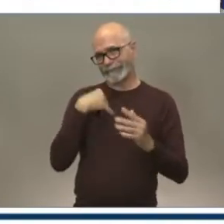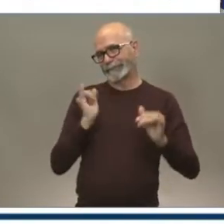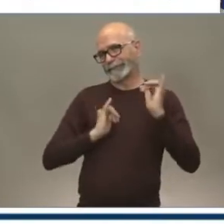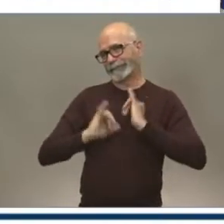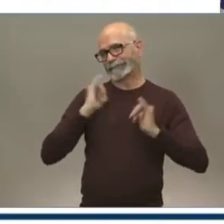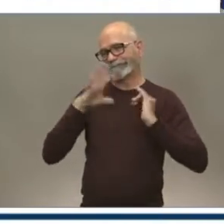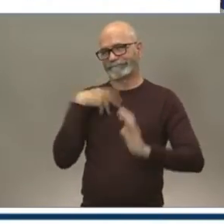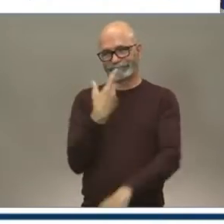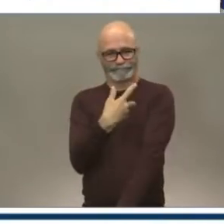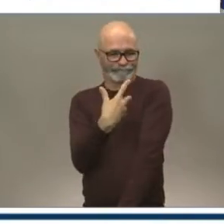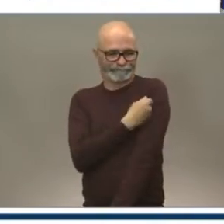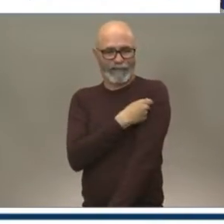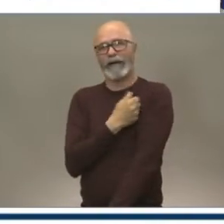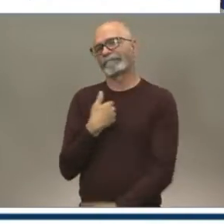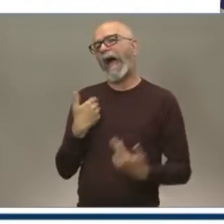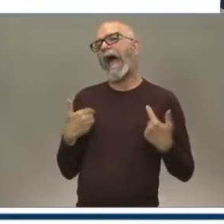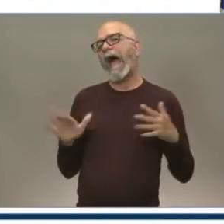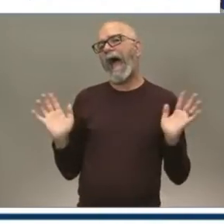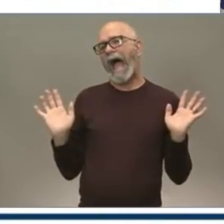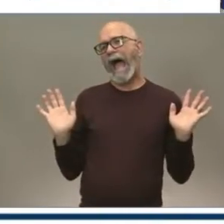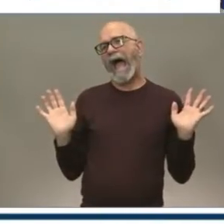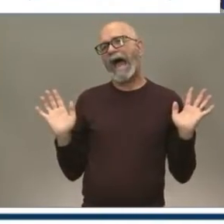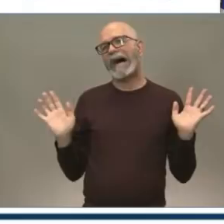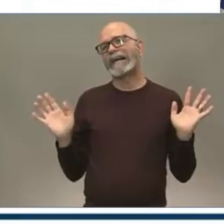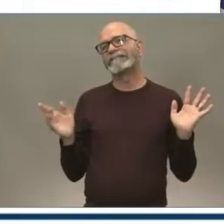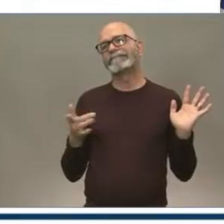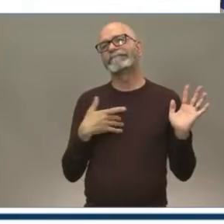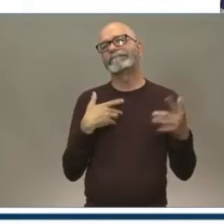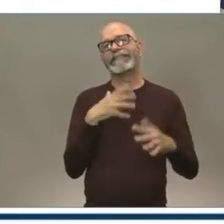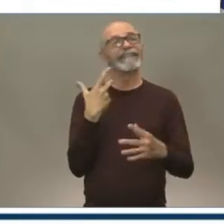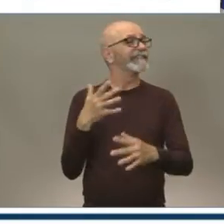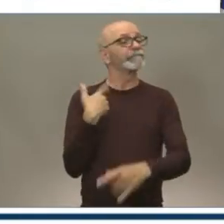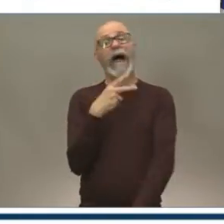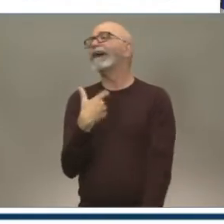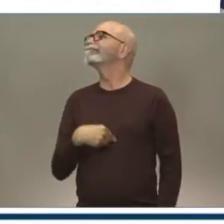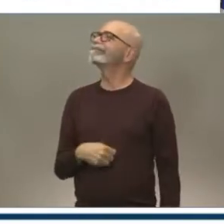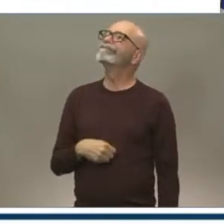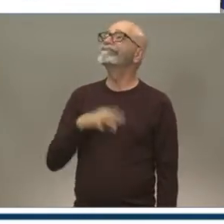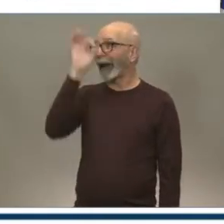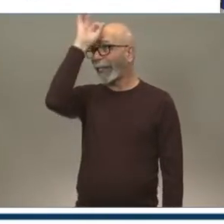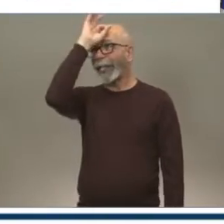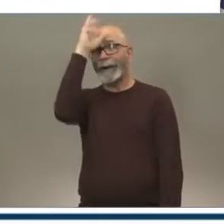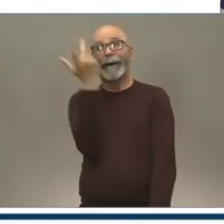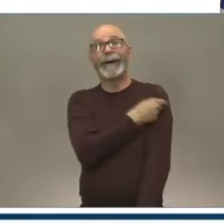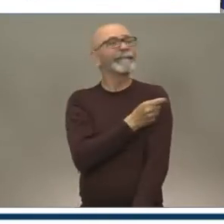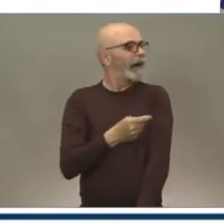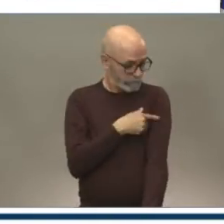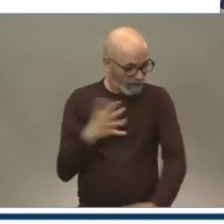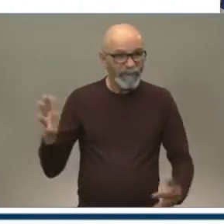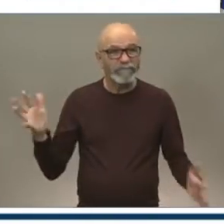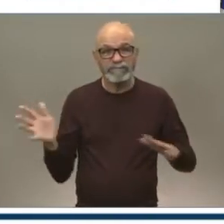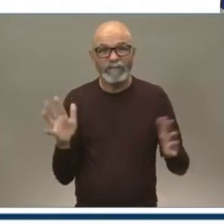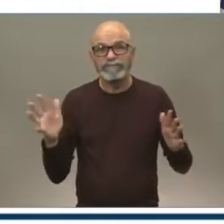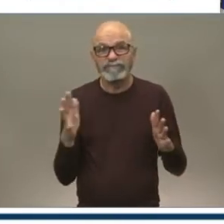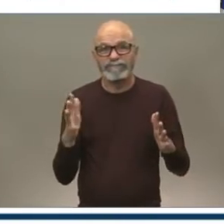and wouldn't even know that it happened, and it was done up in Shubenacadie, so appreciate